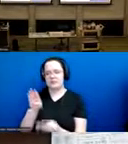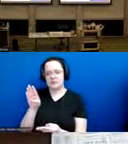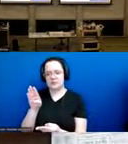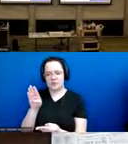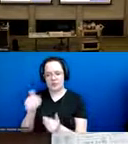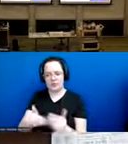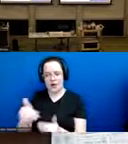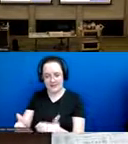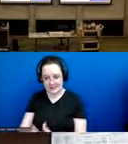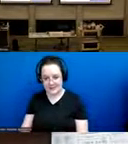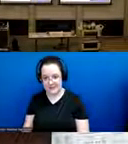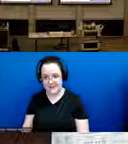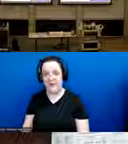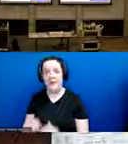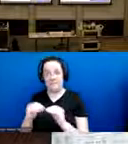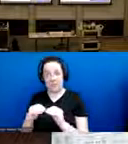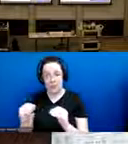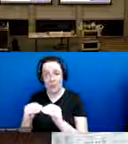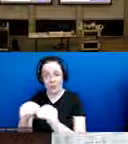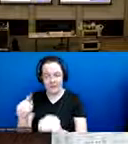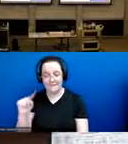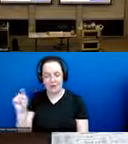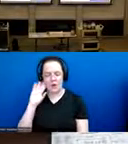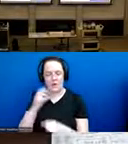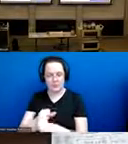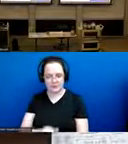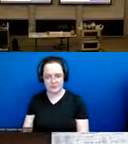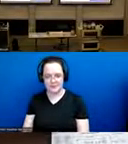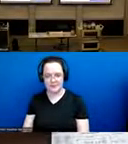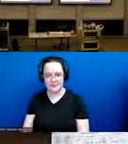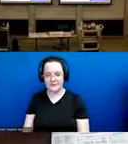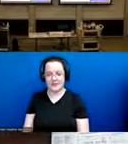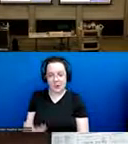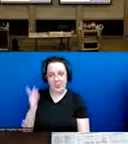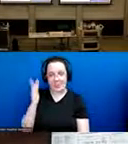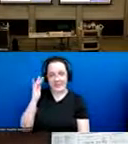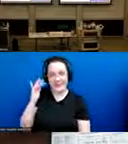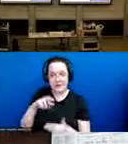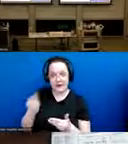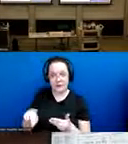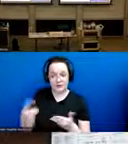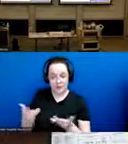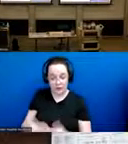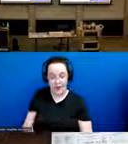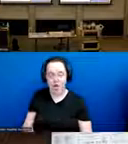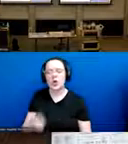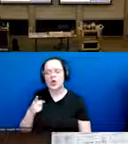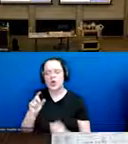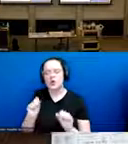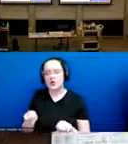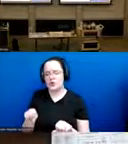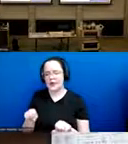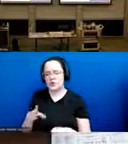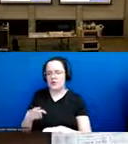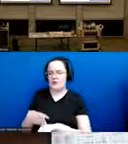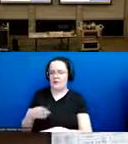then more and more photons will be produced here, right? So the theoretical result is that you can enhance the generation